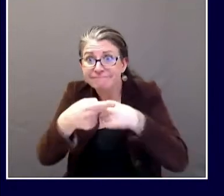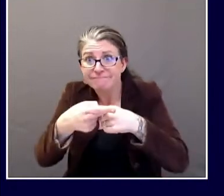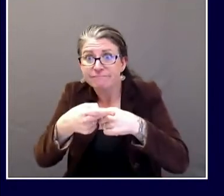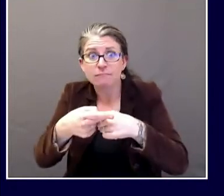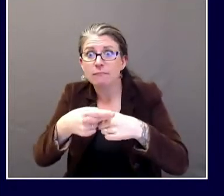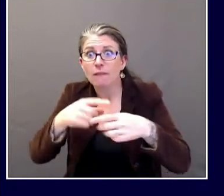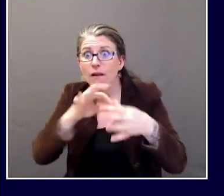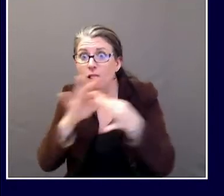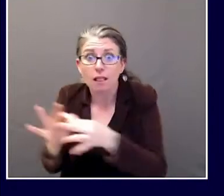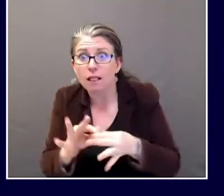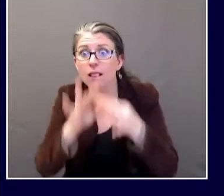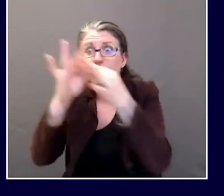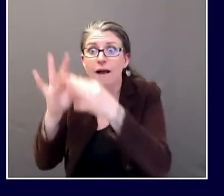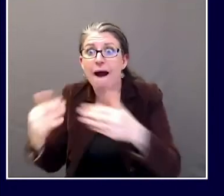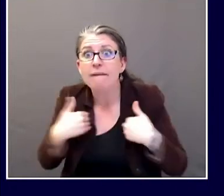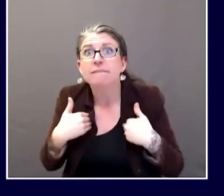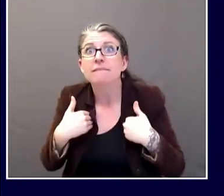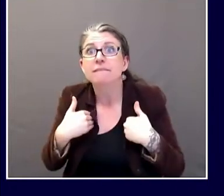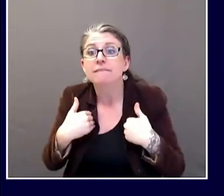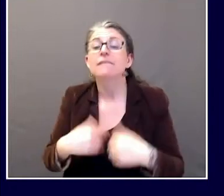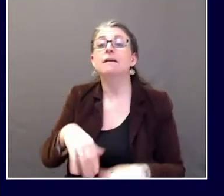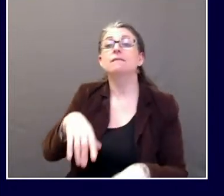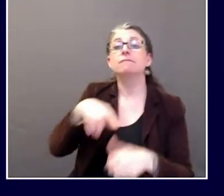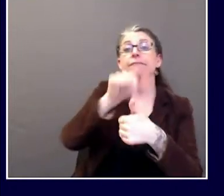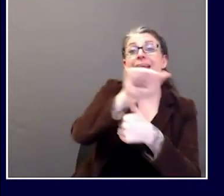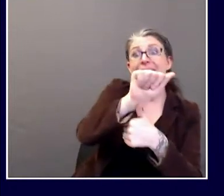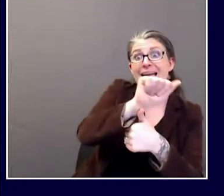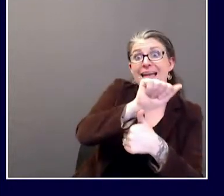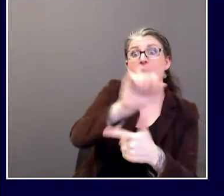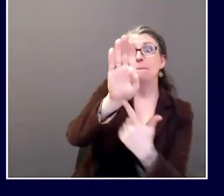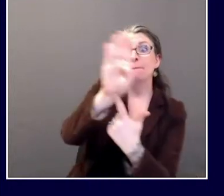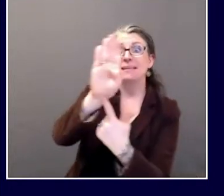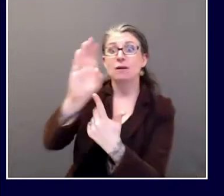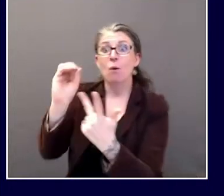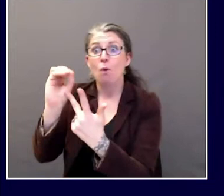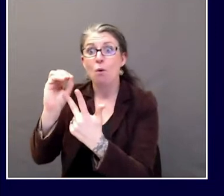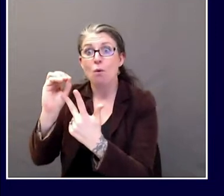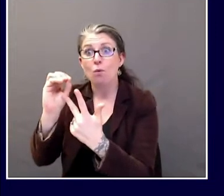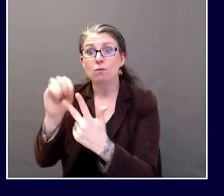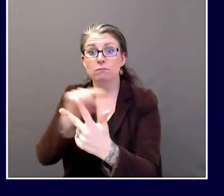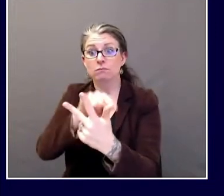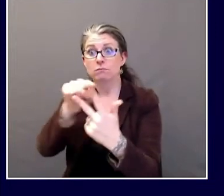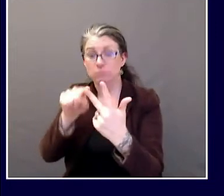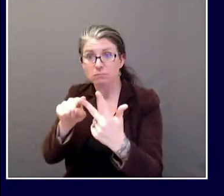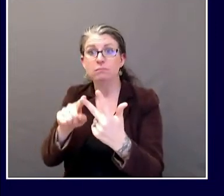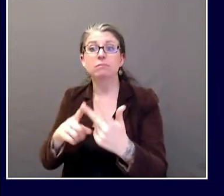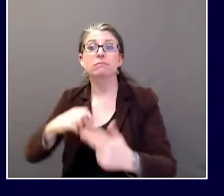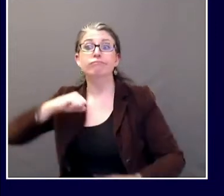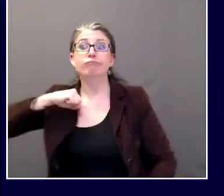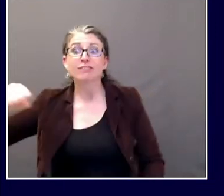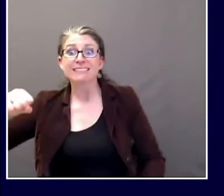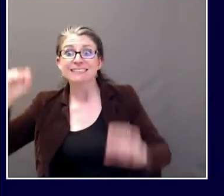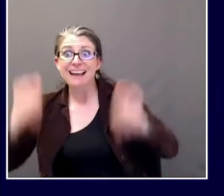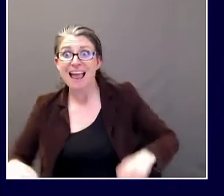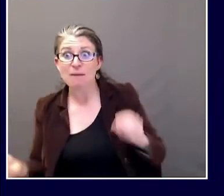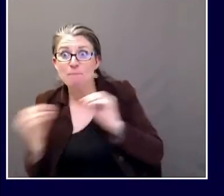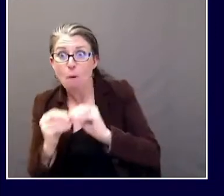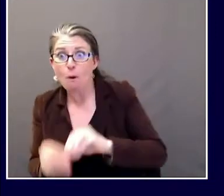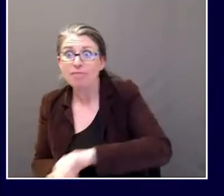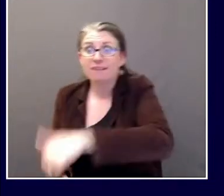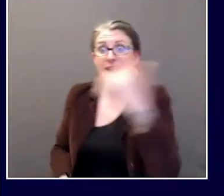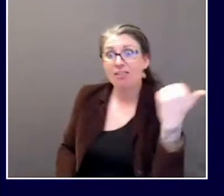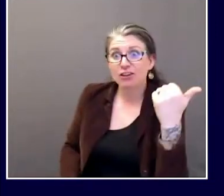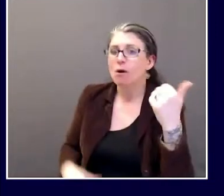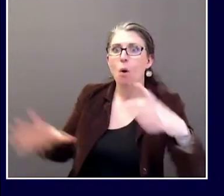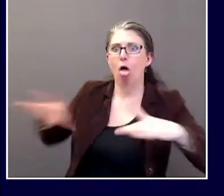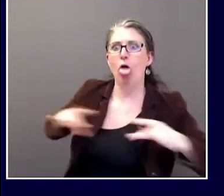certain individuals with certain blood types did worse or whether other individuals with blood types better.